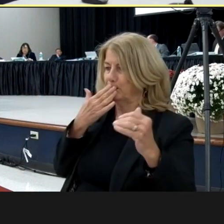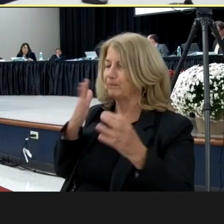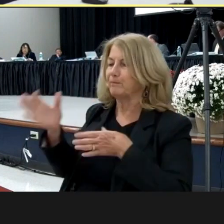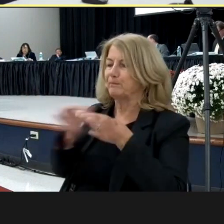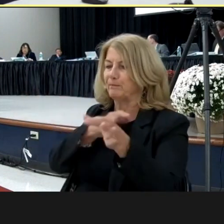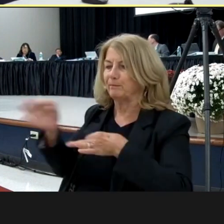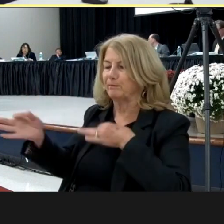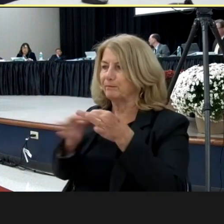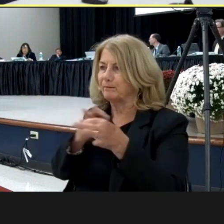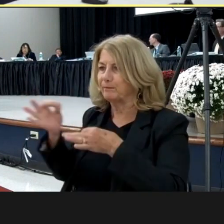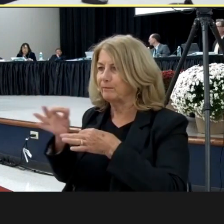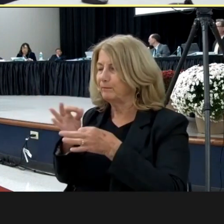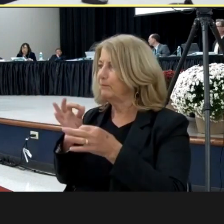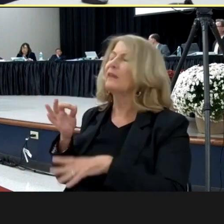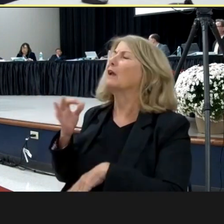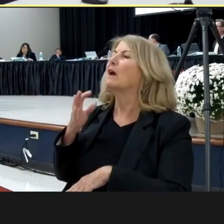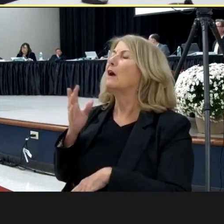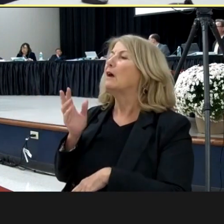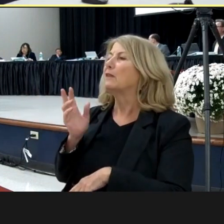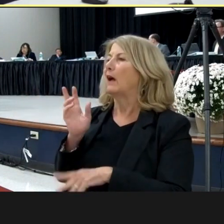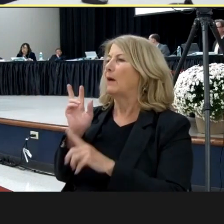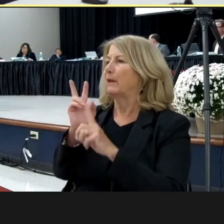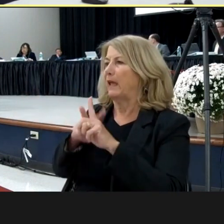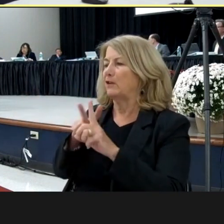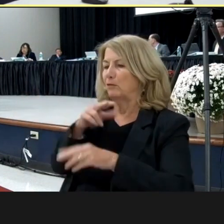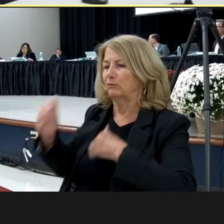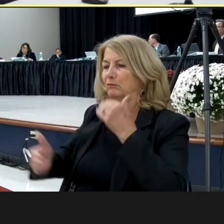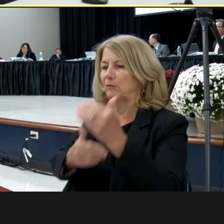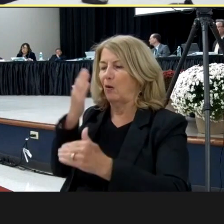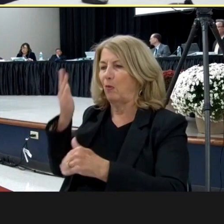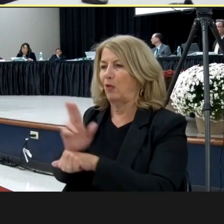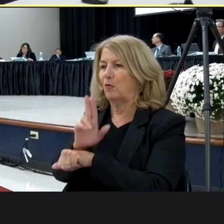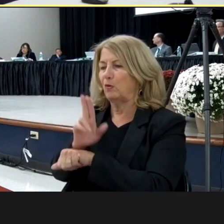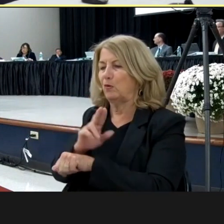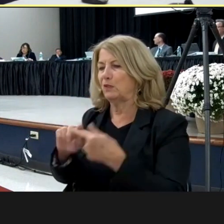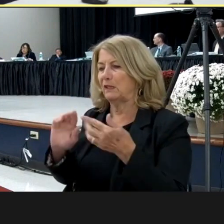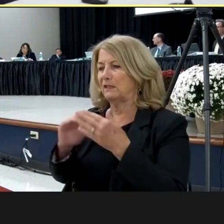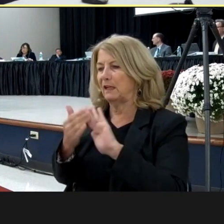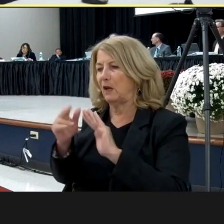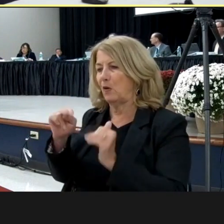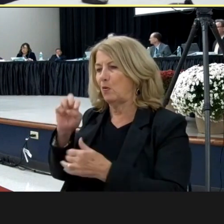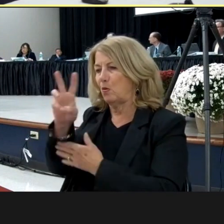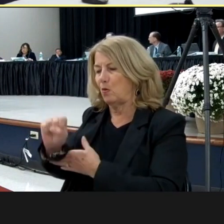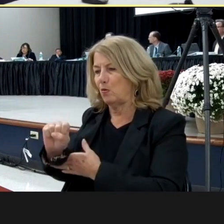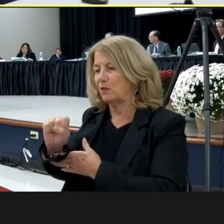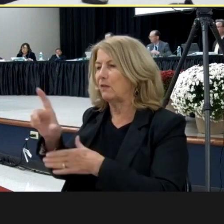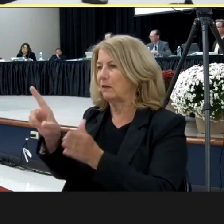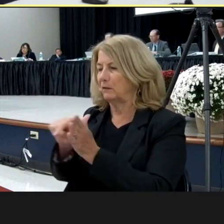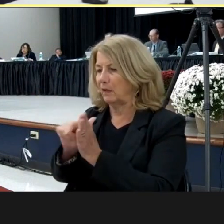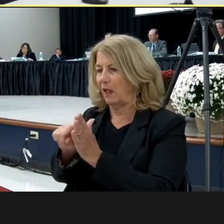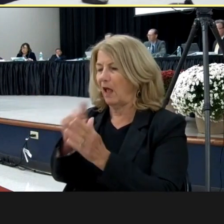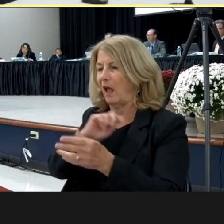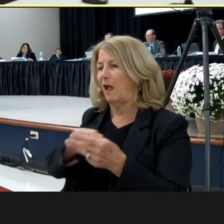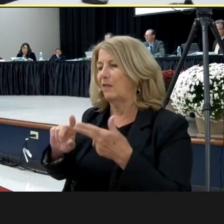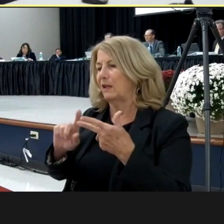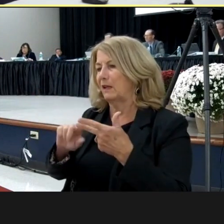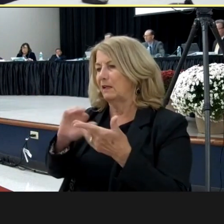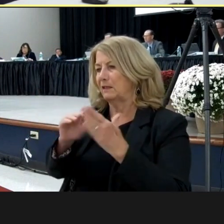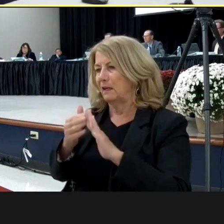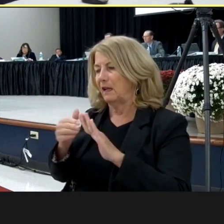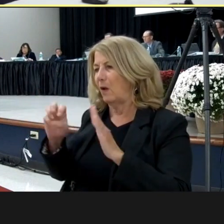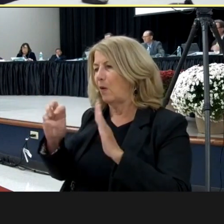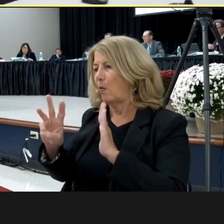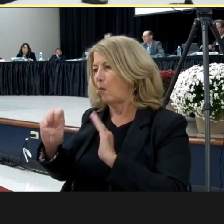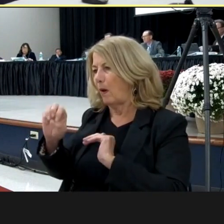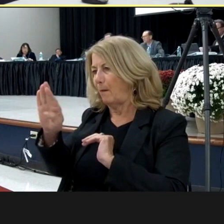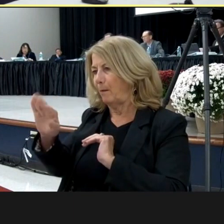We will use the city's news channel, publish in the Waco Trib, post on the city's website, place it on